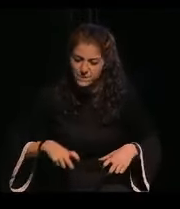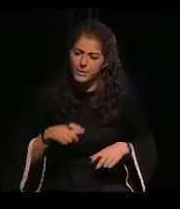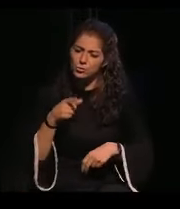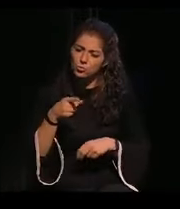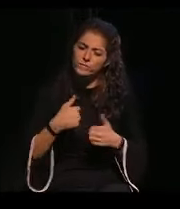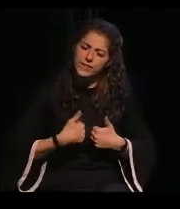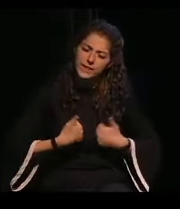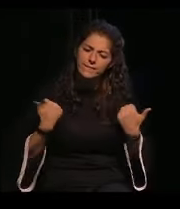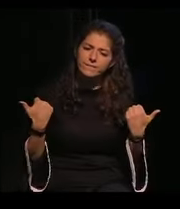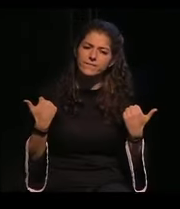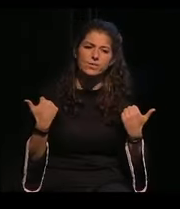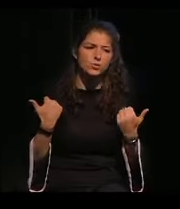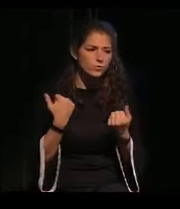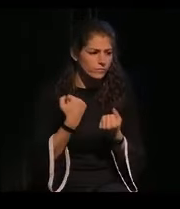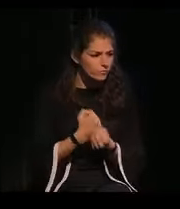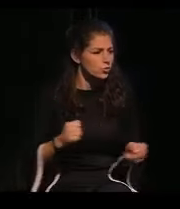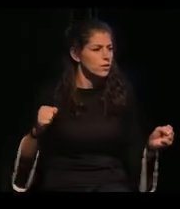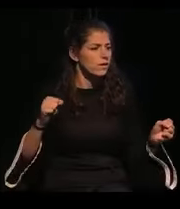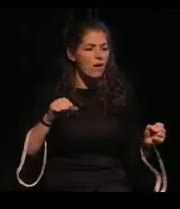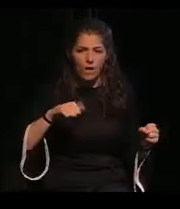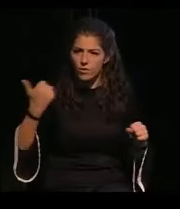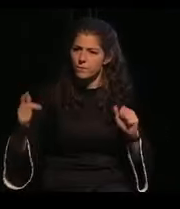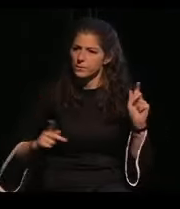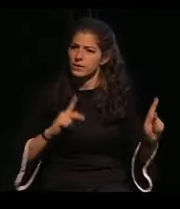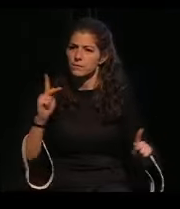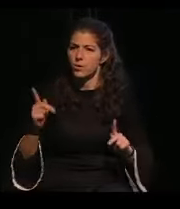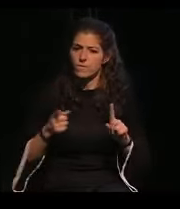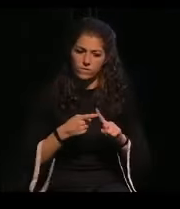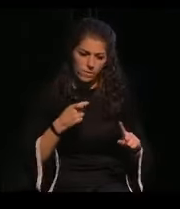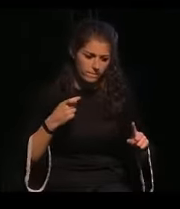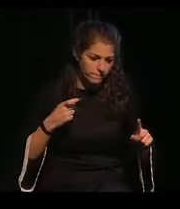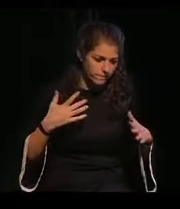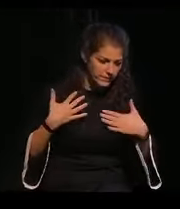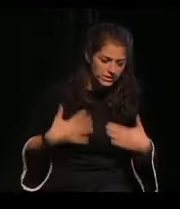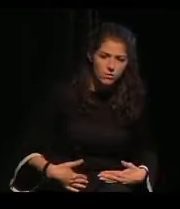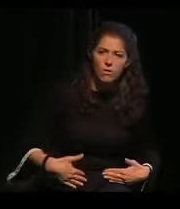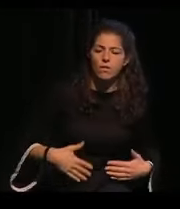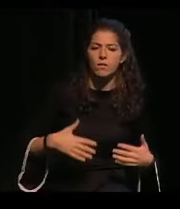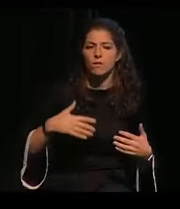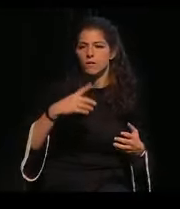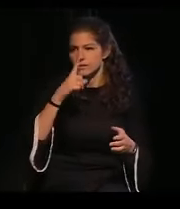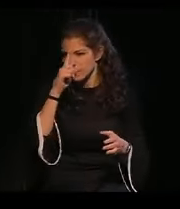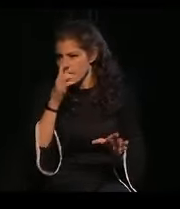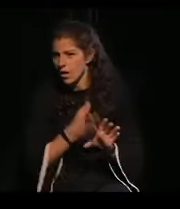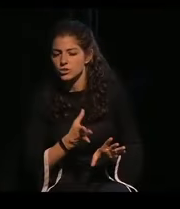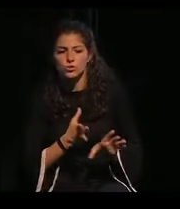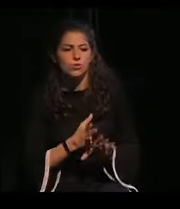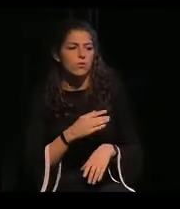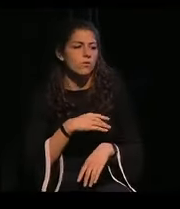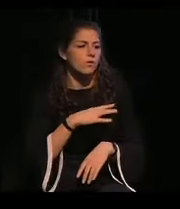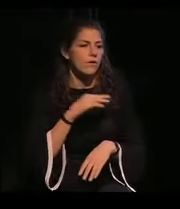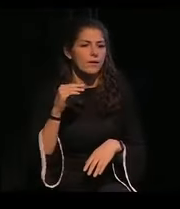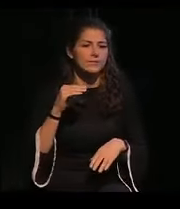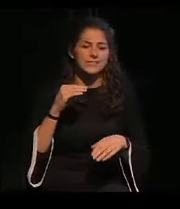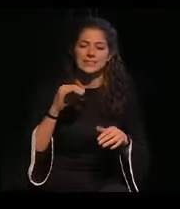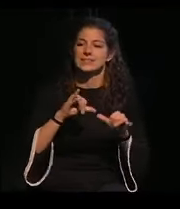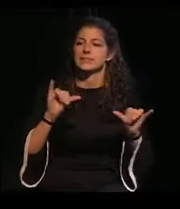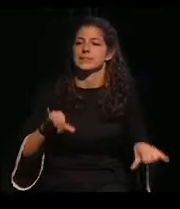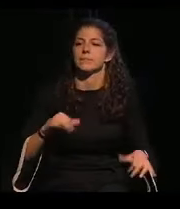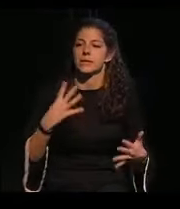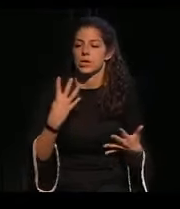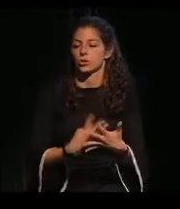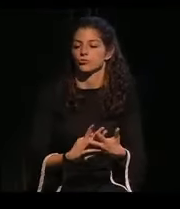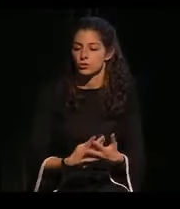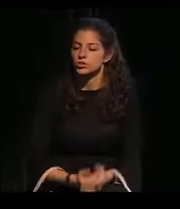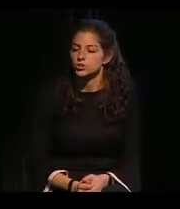lived to free others from physical, psychological, and systemic